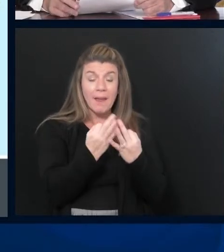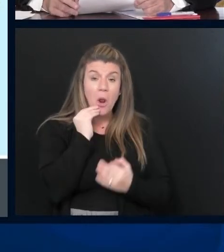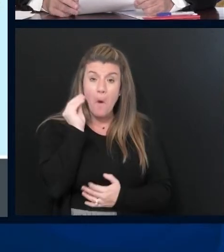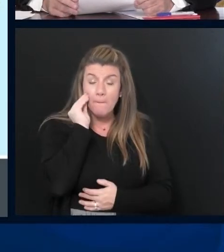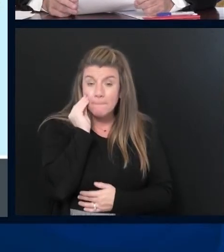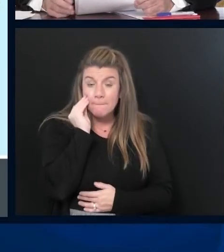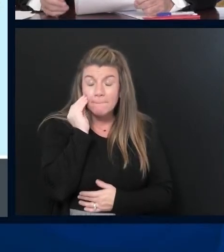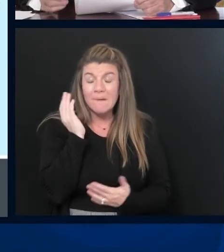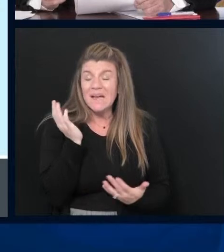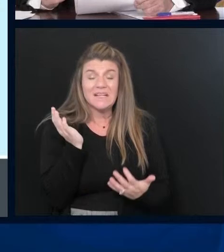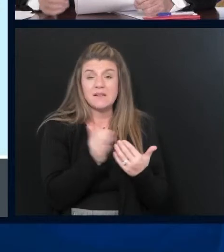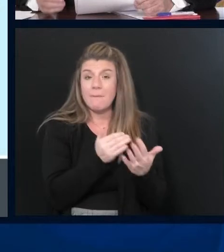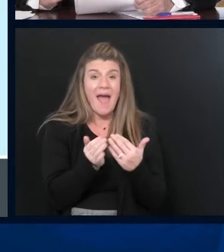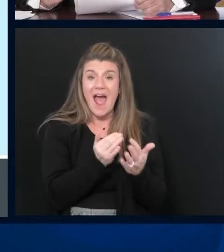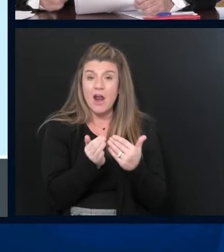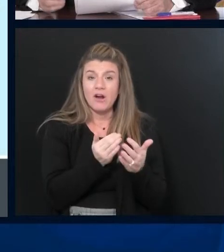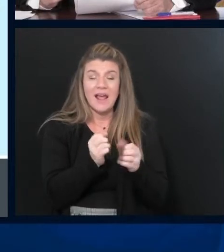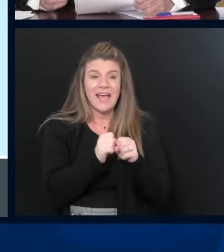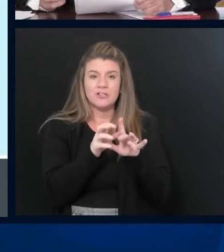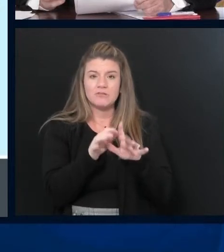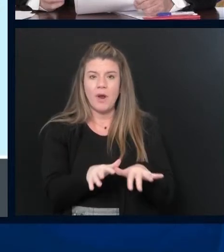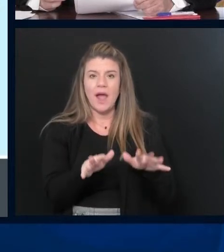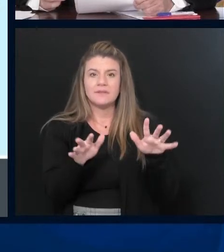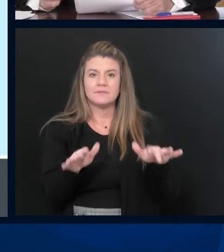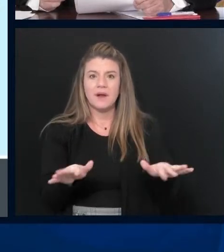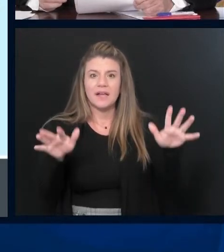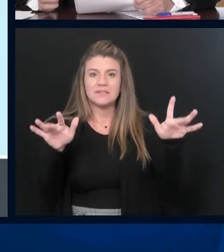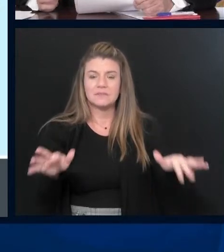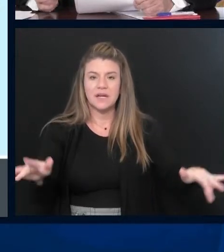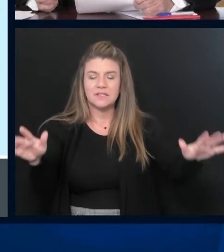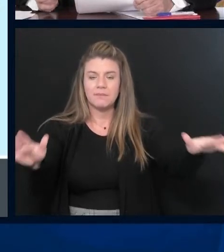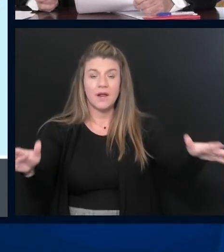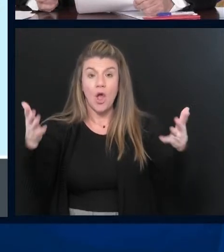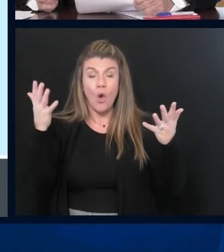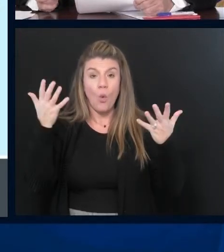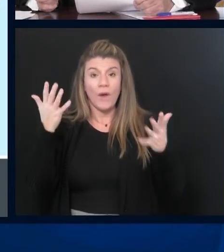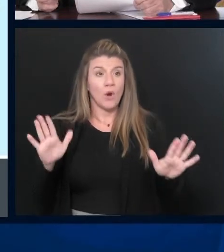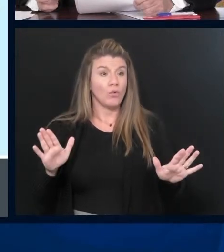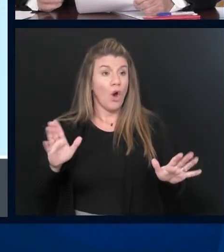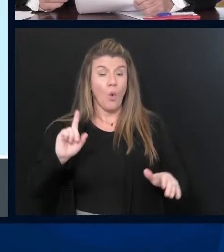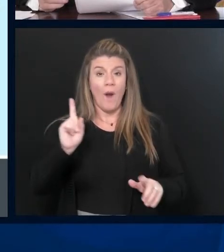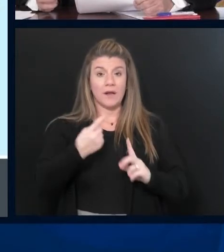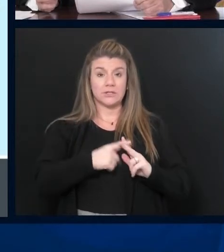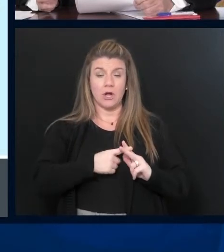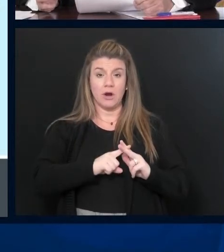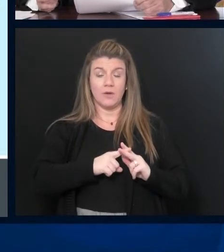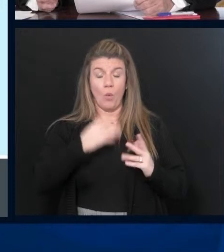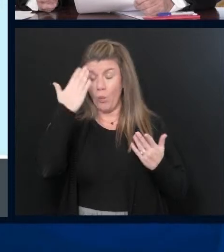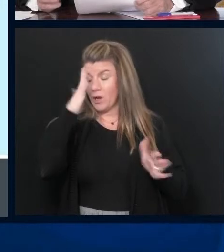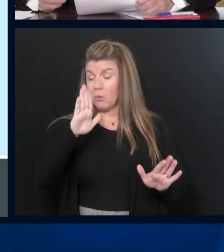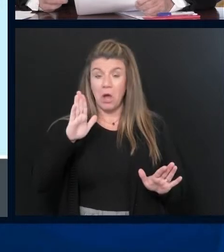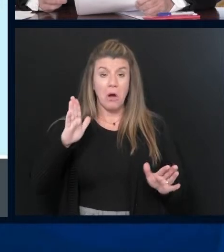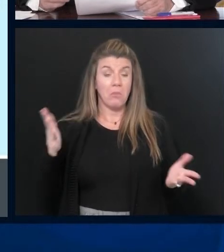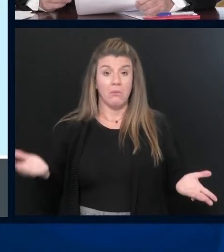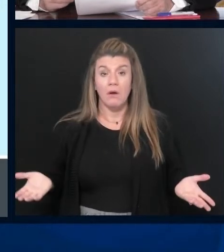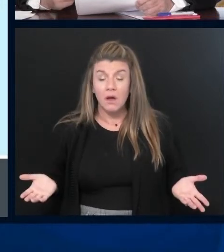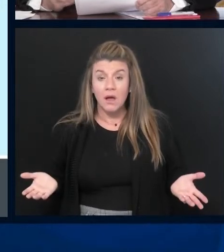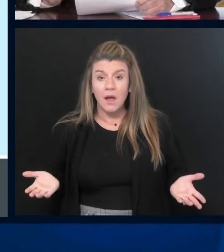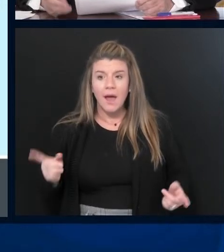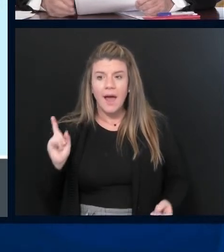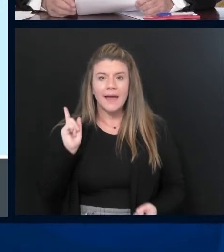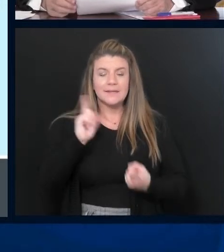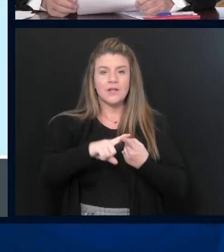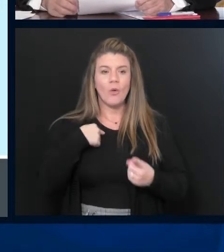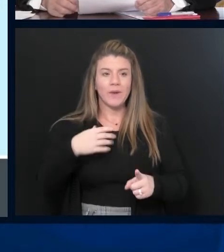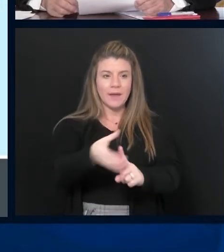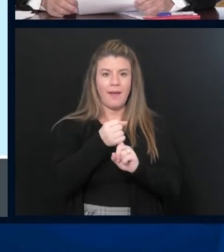or whatever like that, it just spreads and spreads and spreads, and we don't know where it's coming from. We don't have any idea where it's coming from until we can